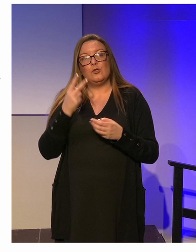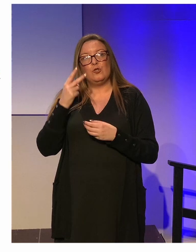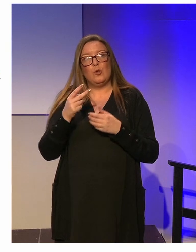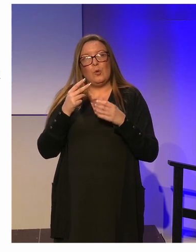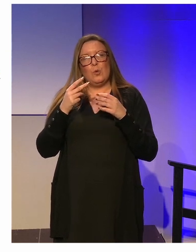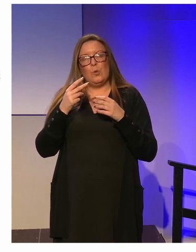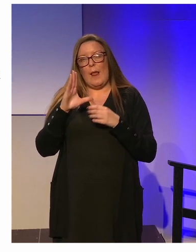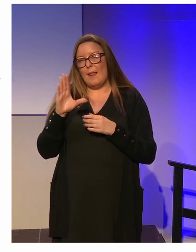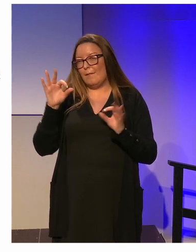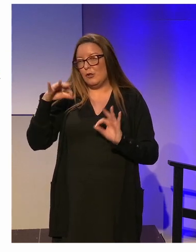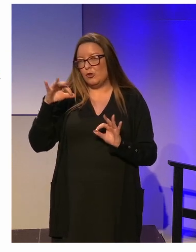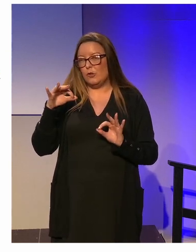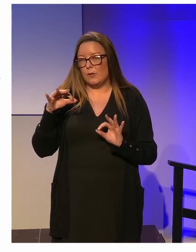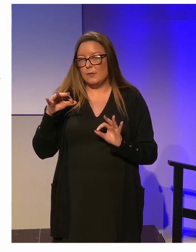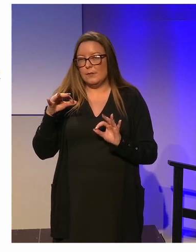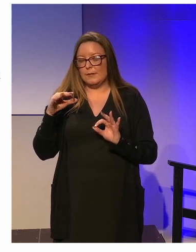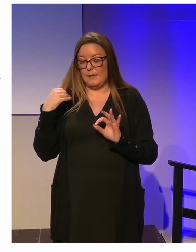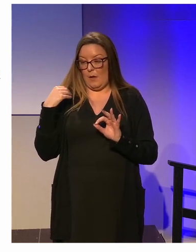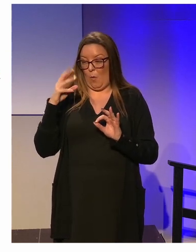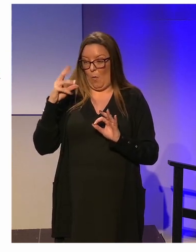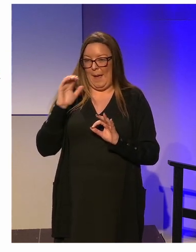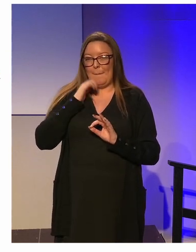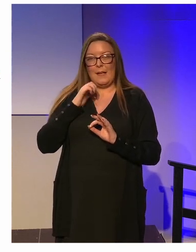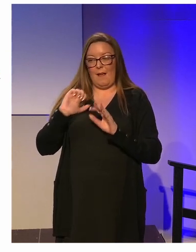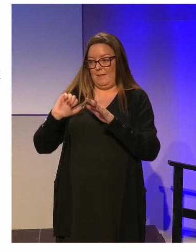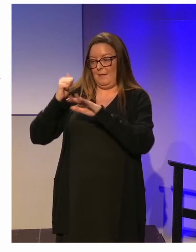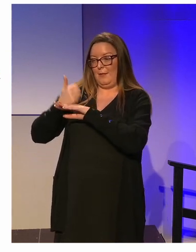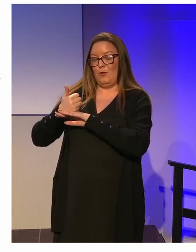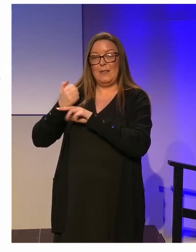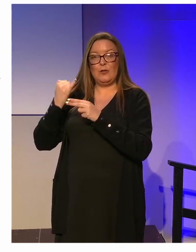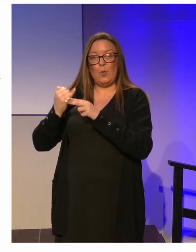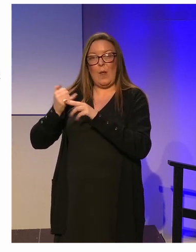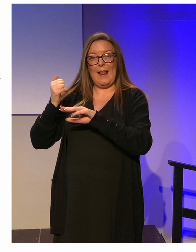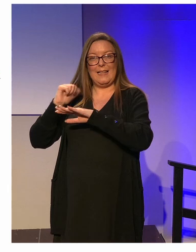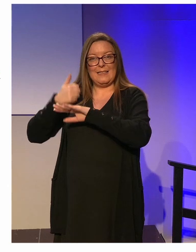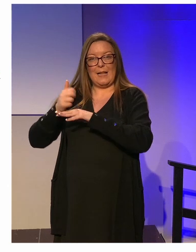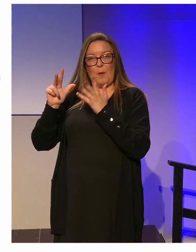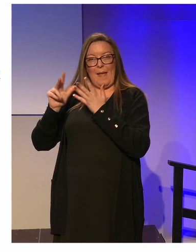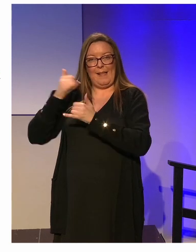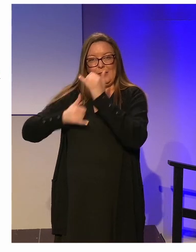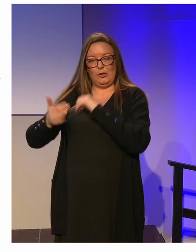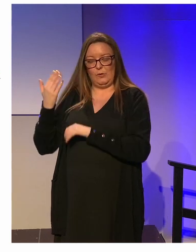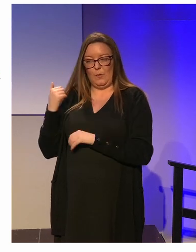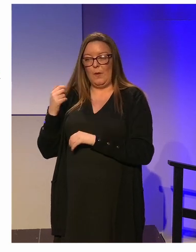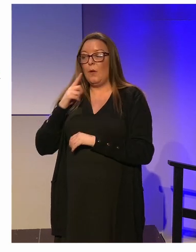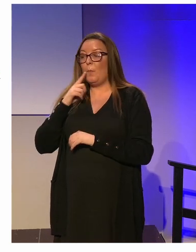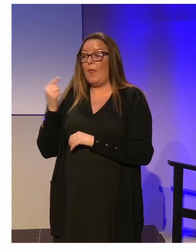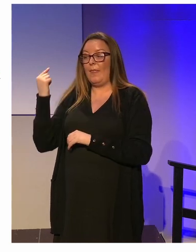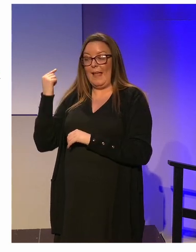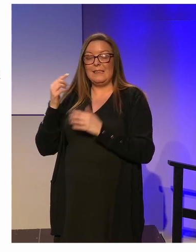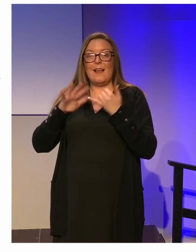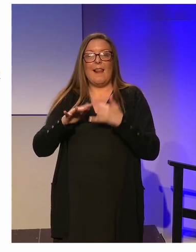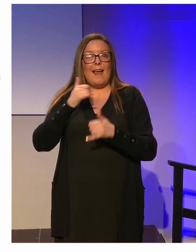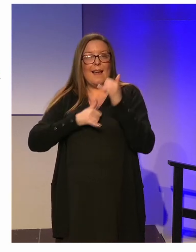inserts because the school is only 8 years old. So this was our last year's leaving cert results. So when we looked at the number